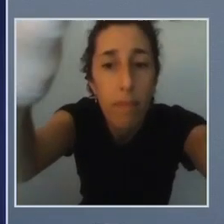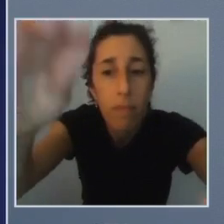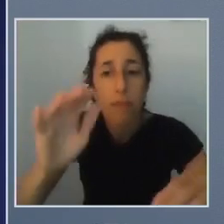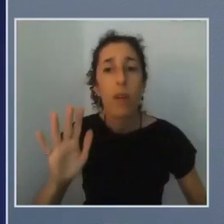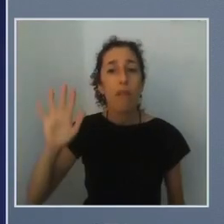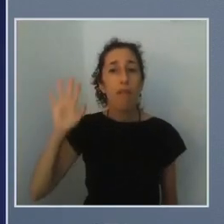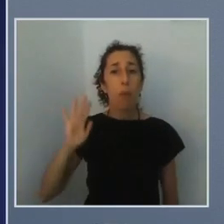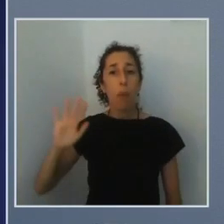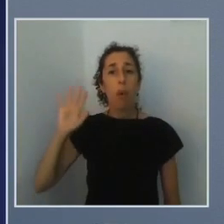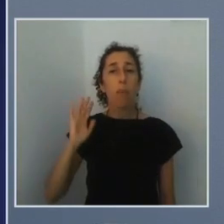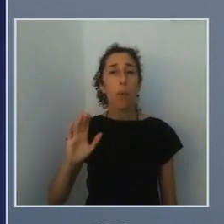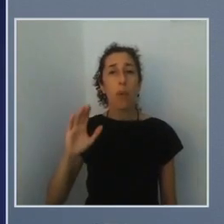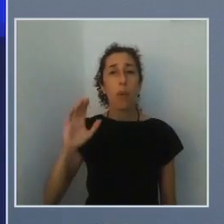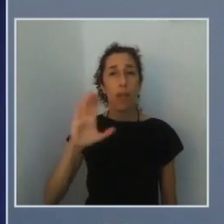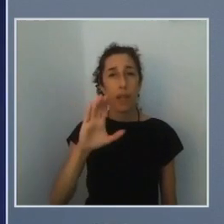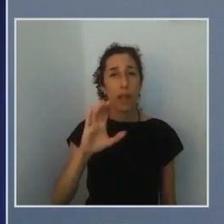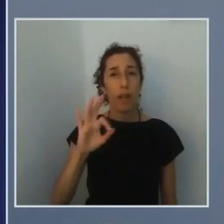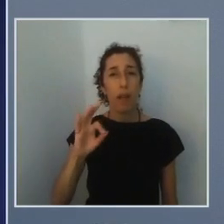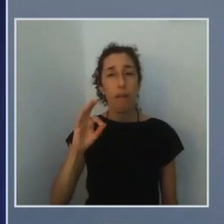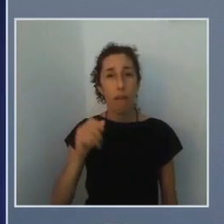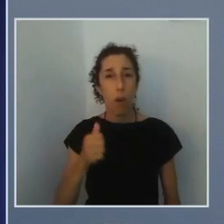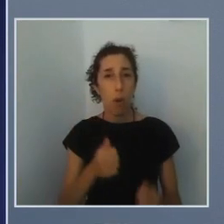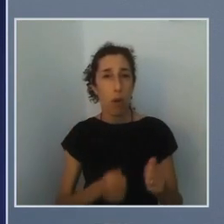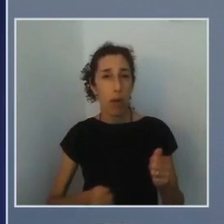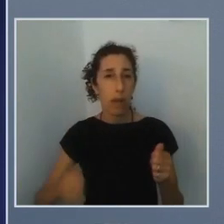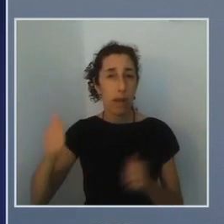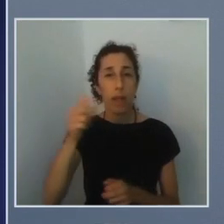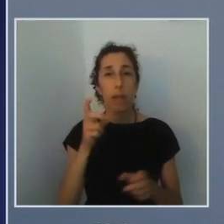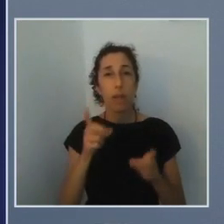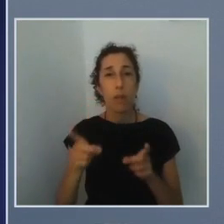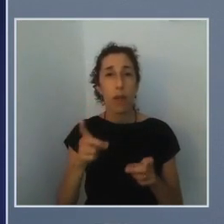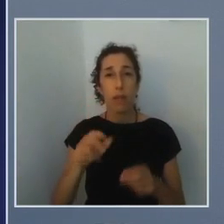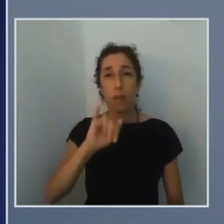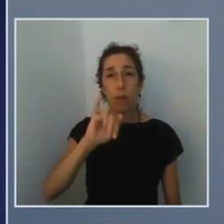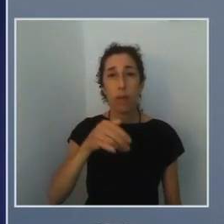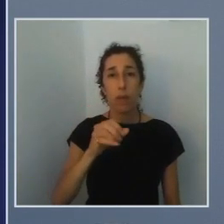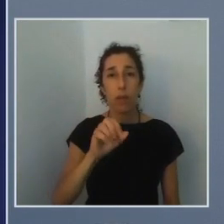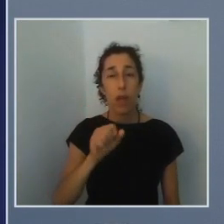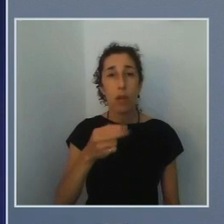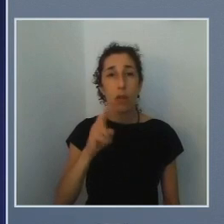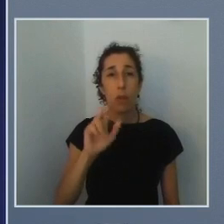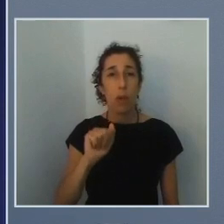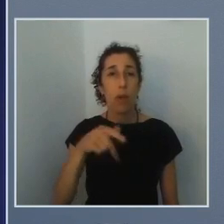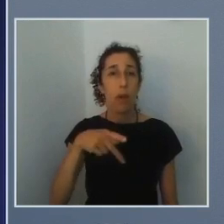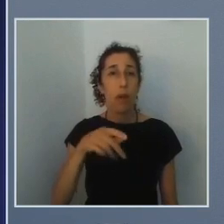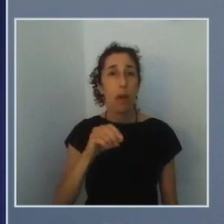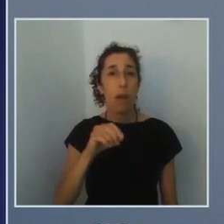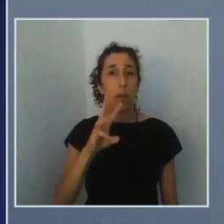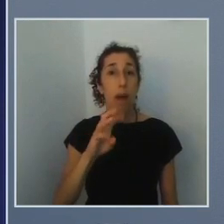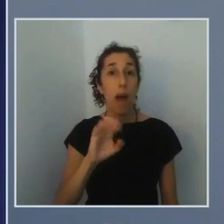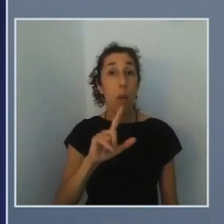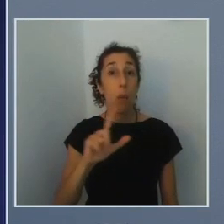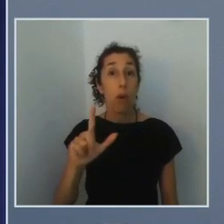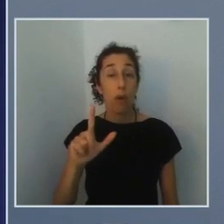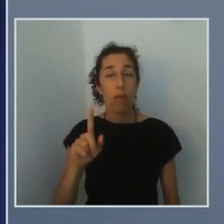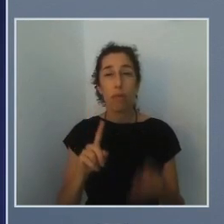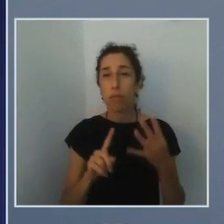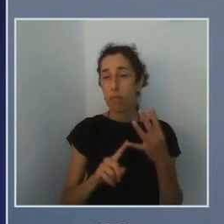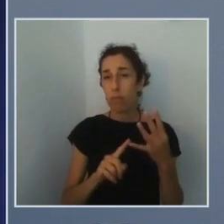Director of Operations, Joshua Powell. And 4, Corporate Secretary and General